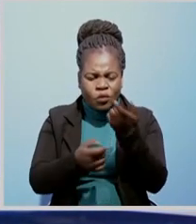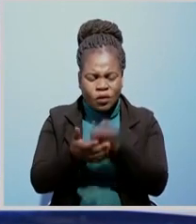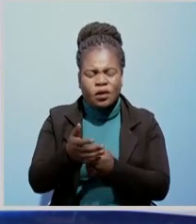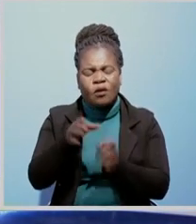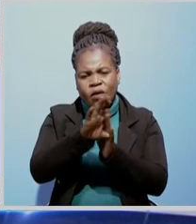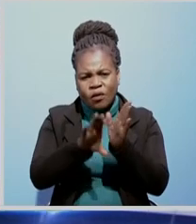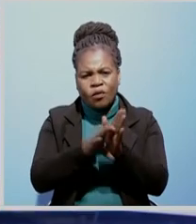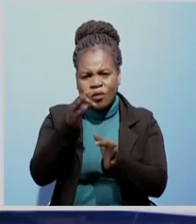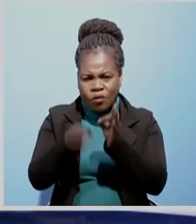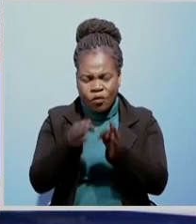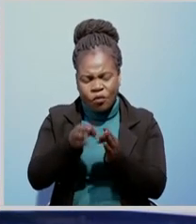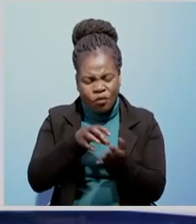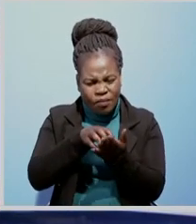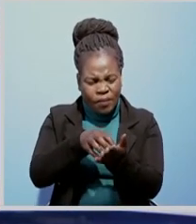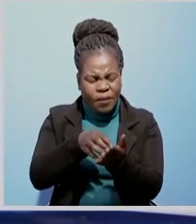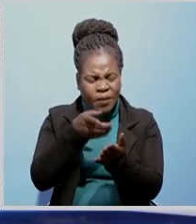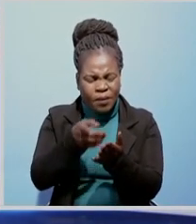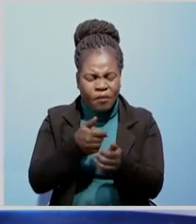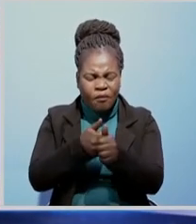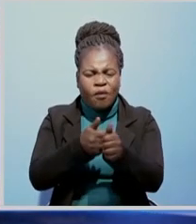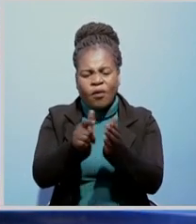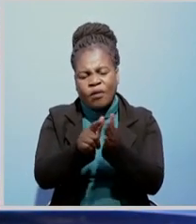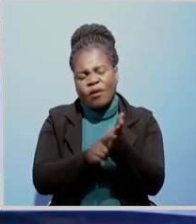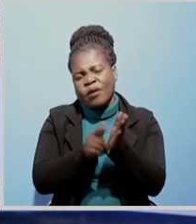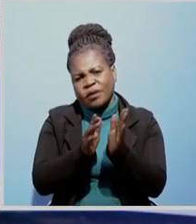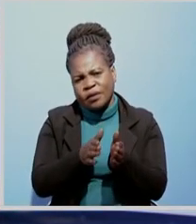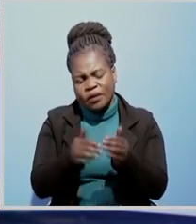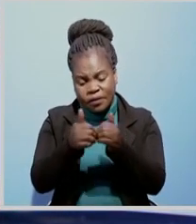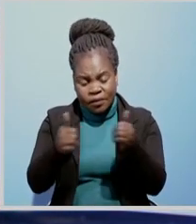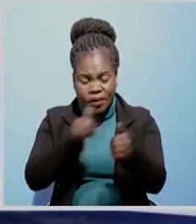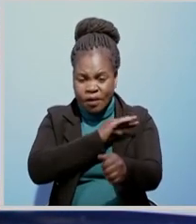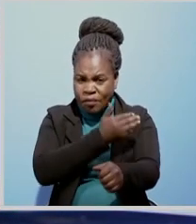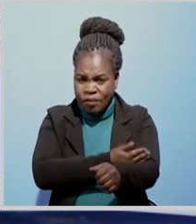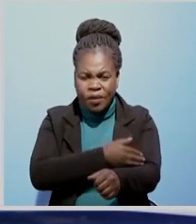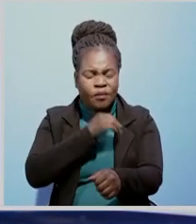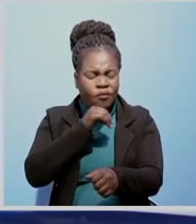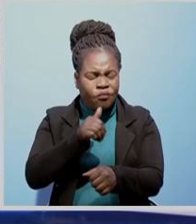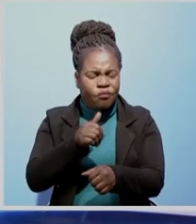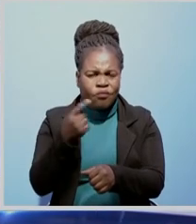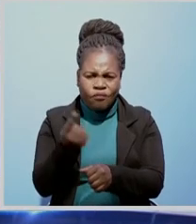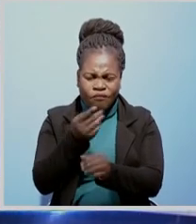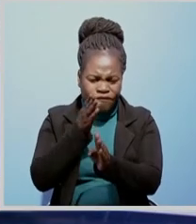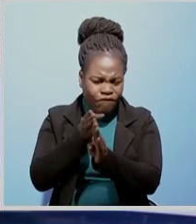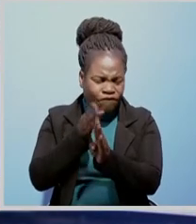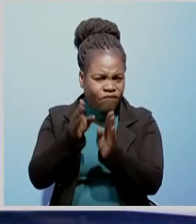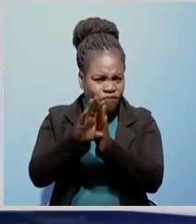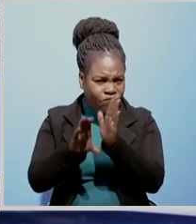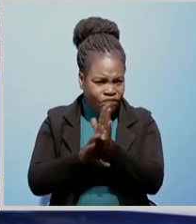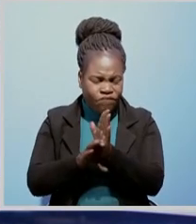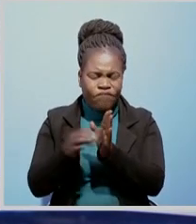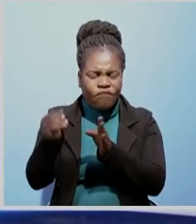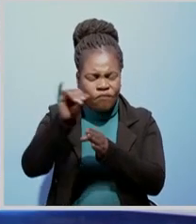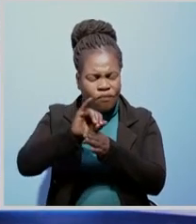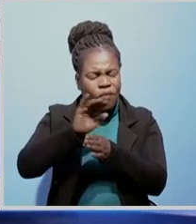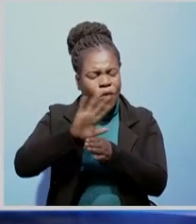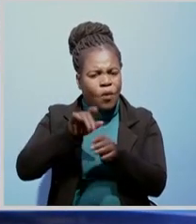on matters bordering on the jurisdiction of the Legislature. He says separation of powers is not absolute on specific constitutional interpretations in the